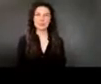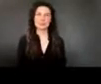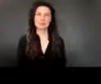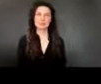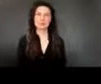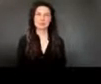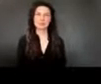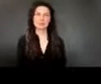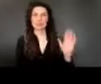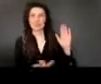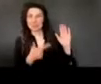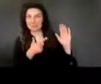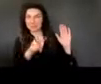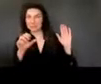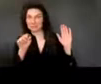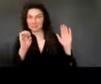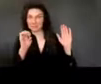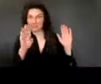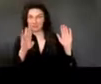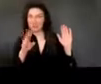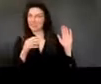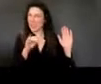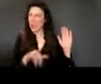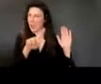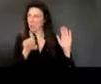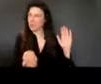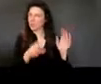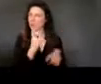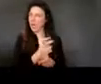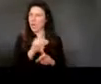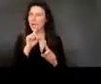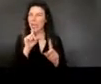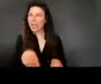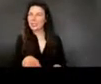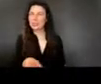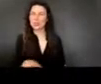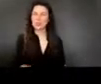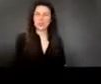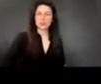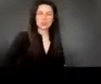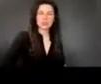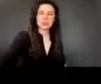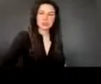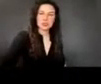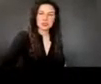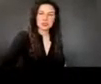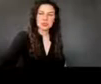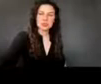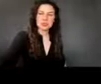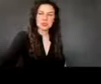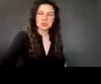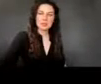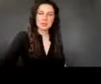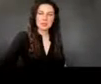I'm finding this one really hard to answer. I'm not sure how much I would change if I'm trying to think about